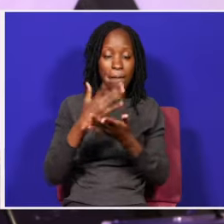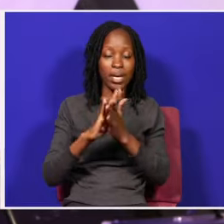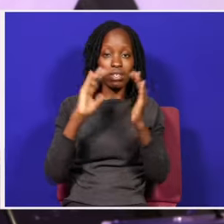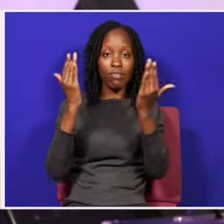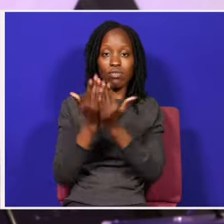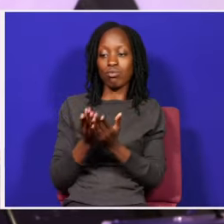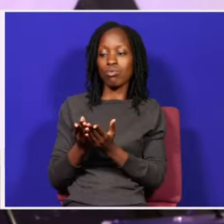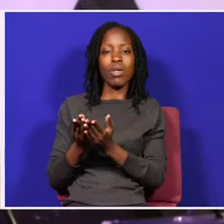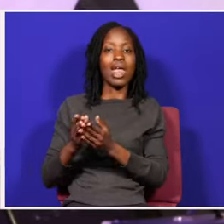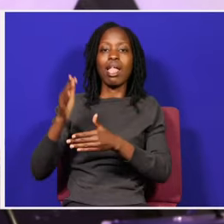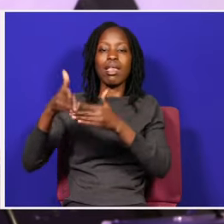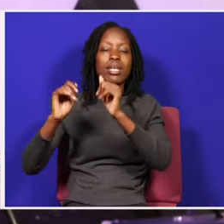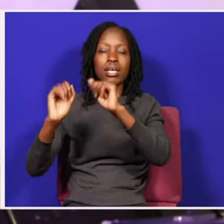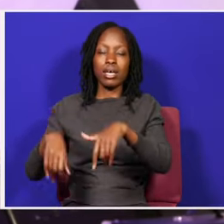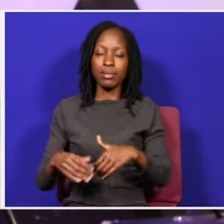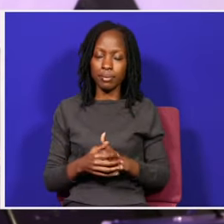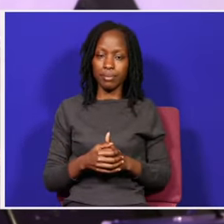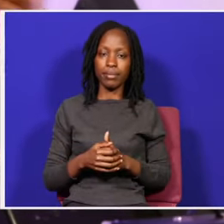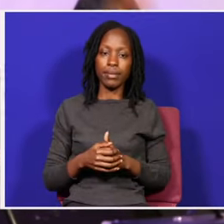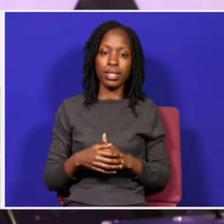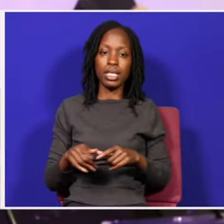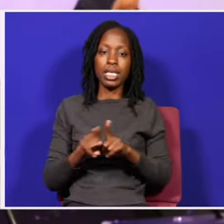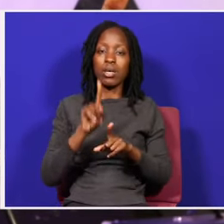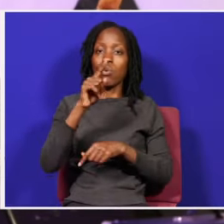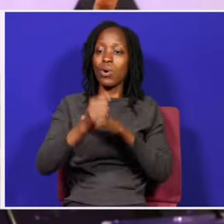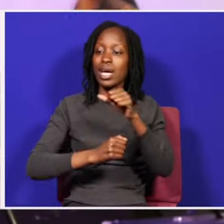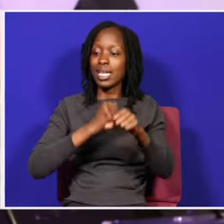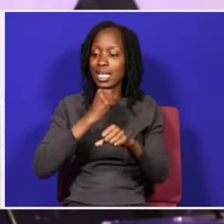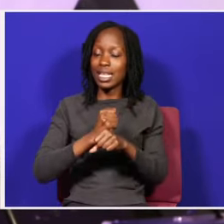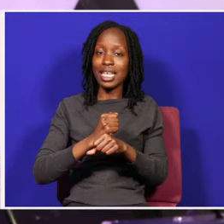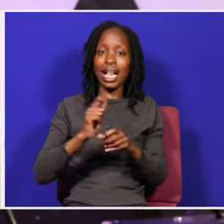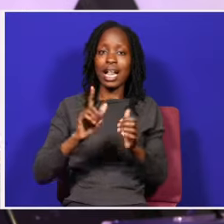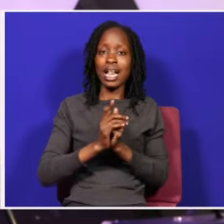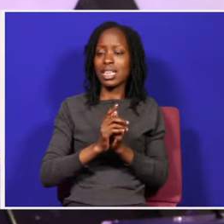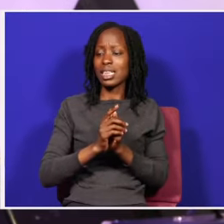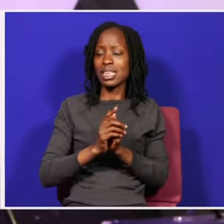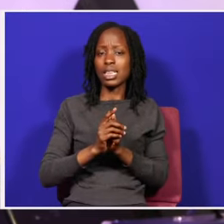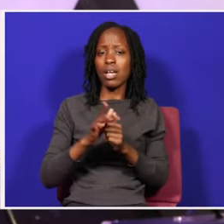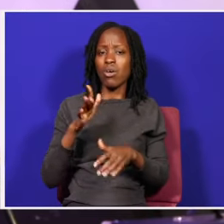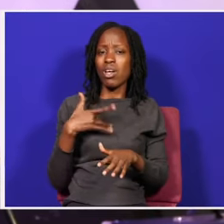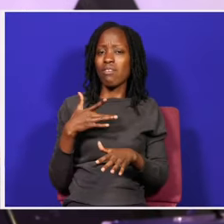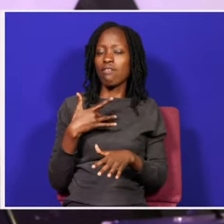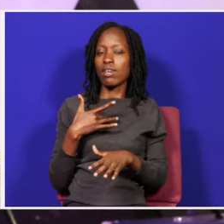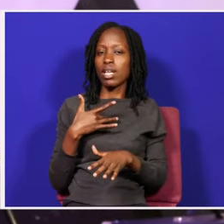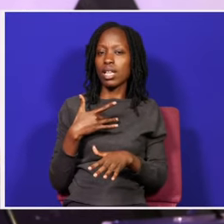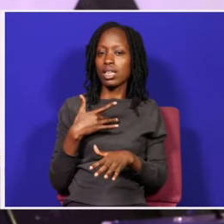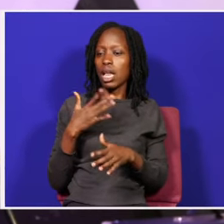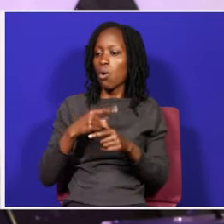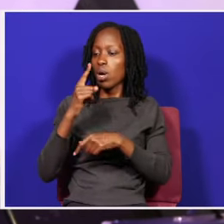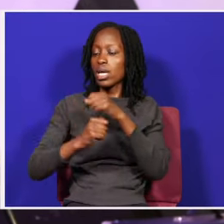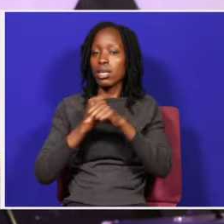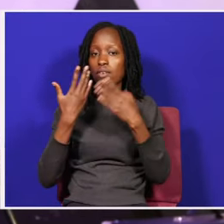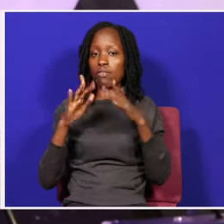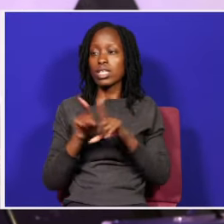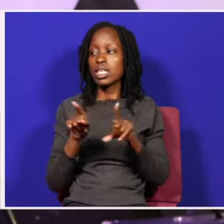resolved at some point or other. But a whole year has passed, and it seems like human beings, you and I